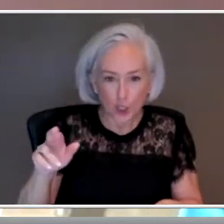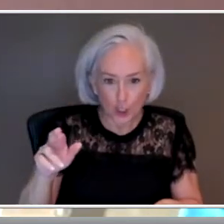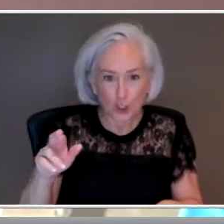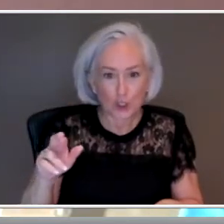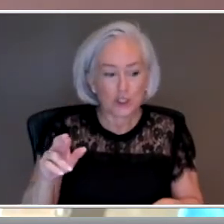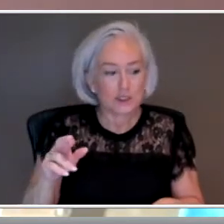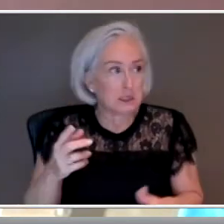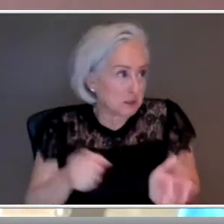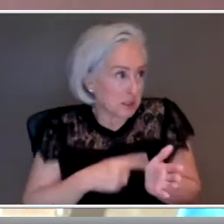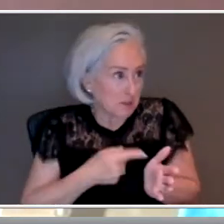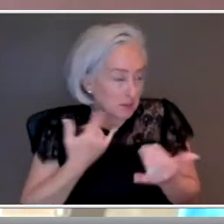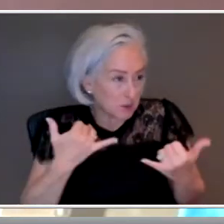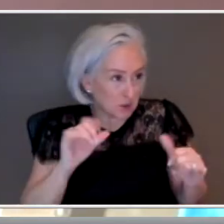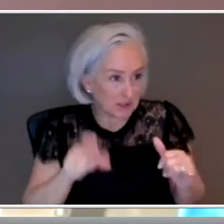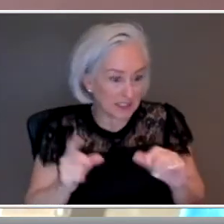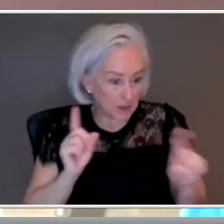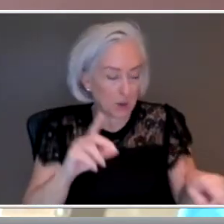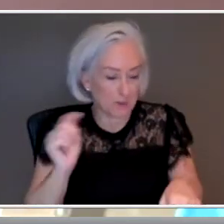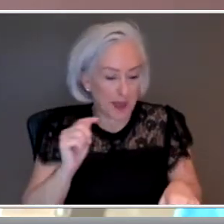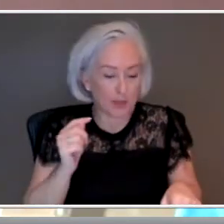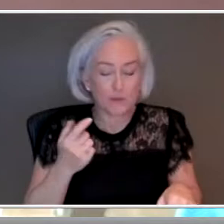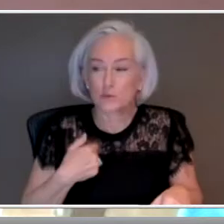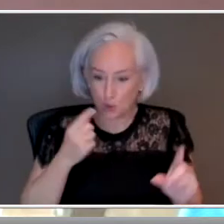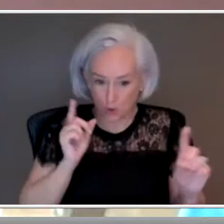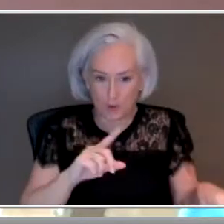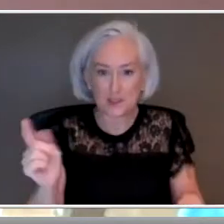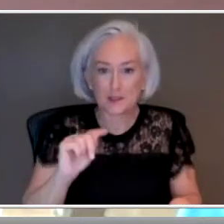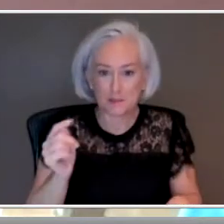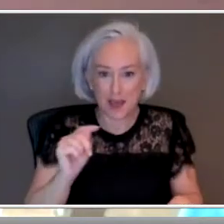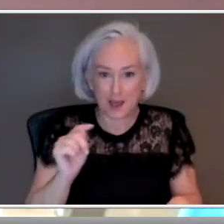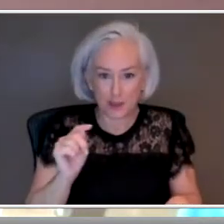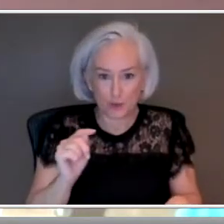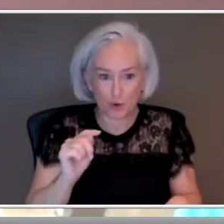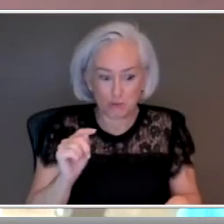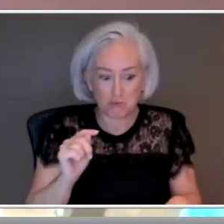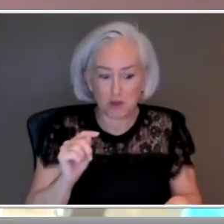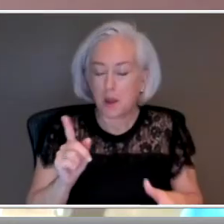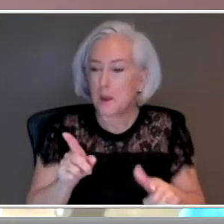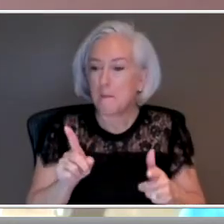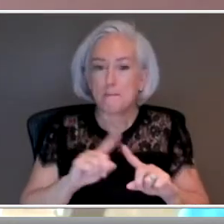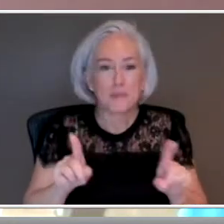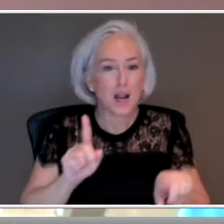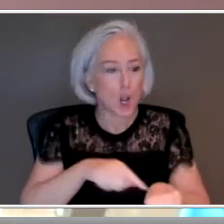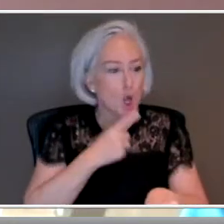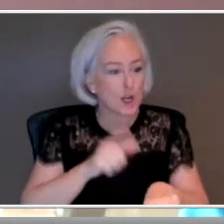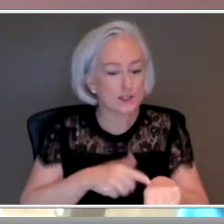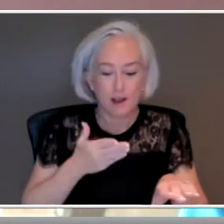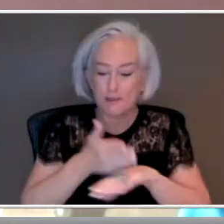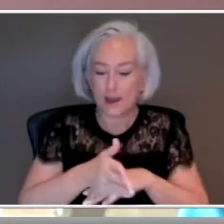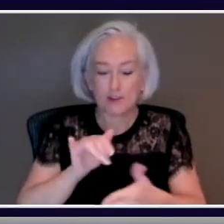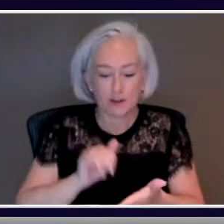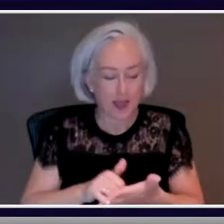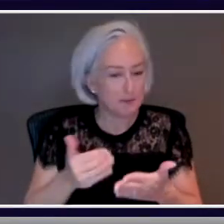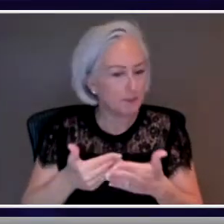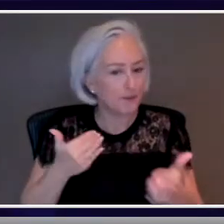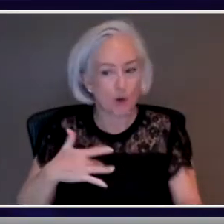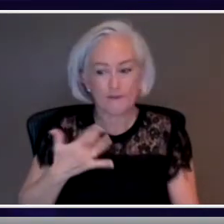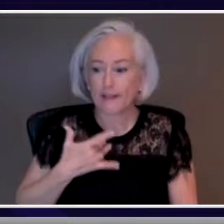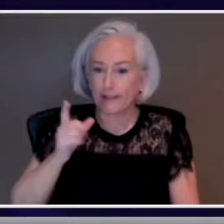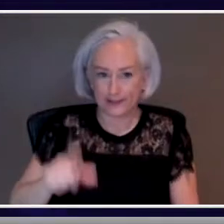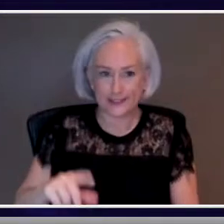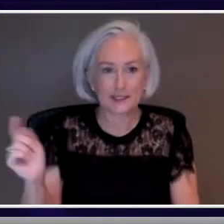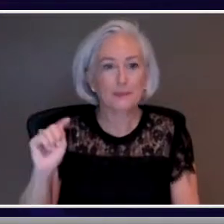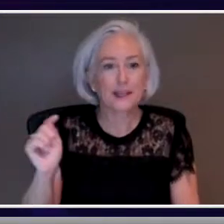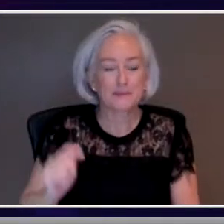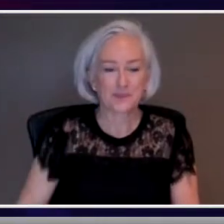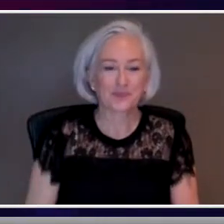me it didn't take as long, or it took longer for me to feel the need to urinate after that. So, do you wish you